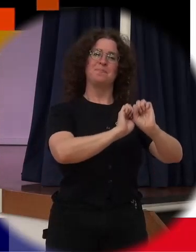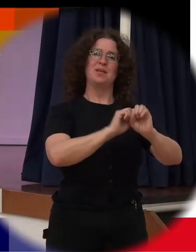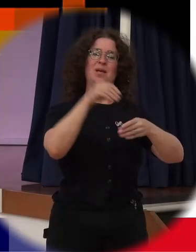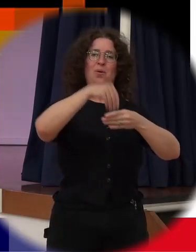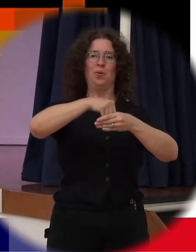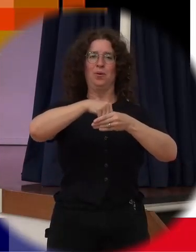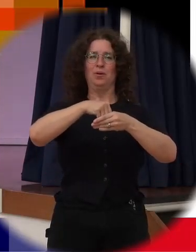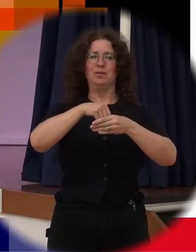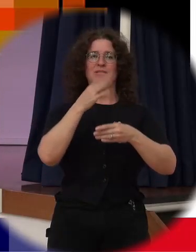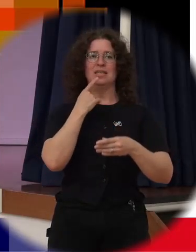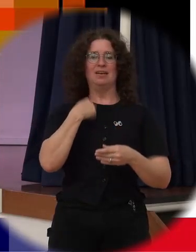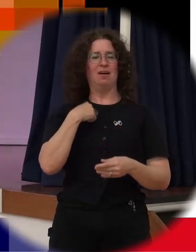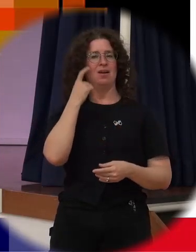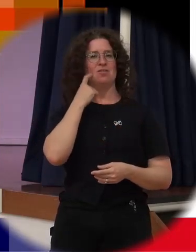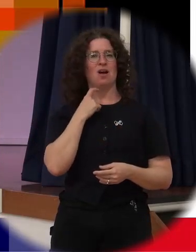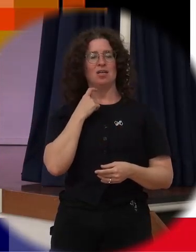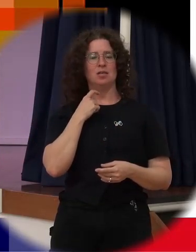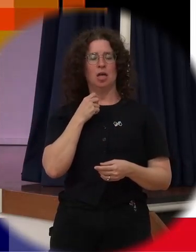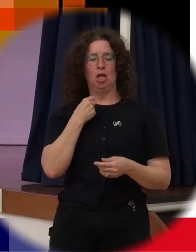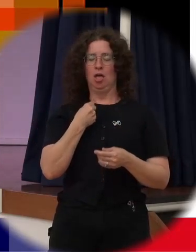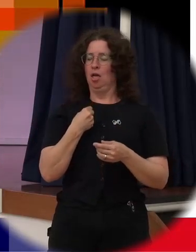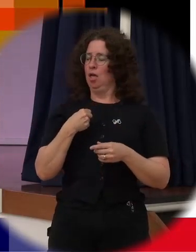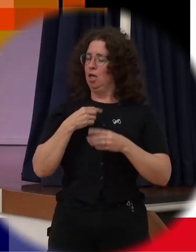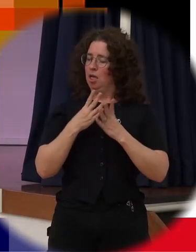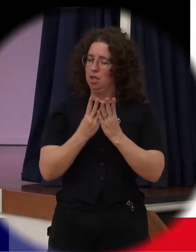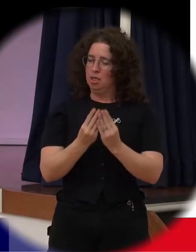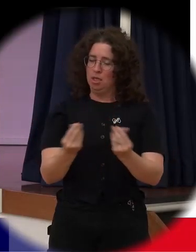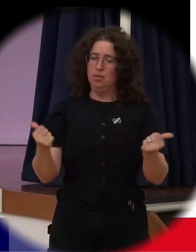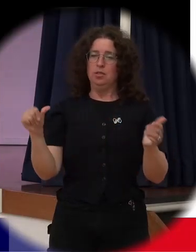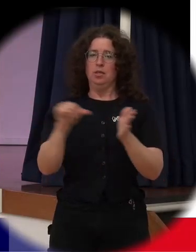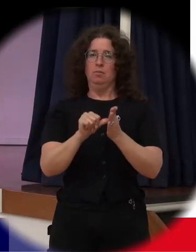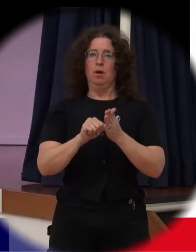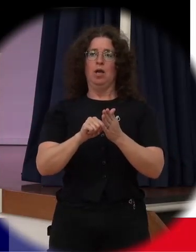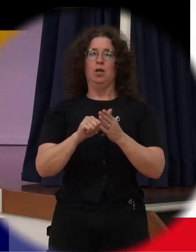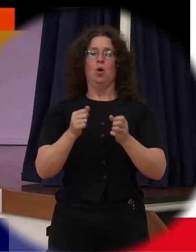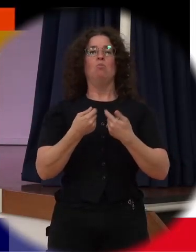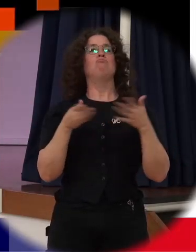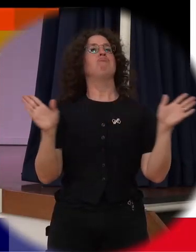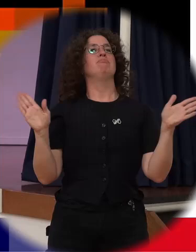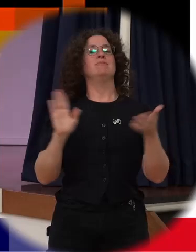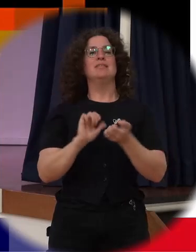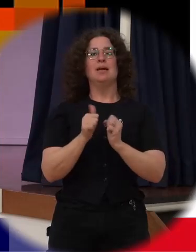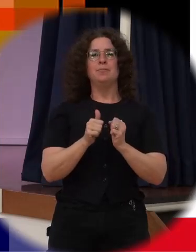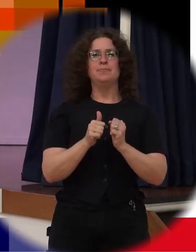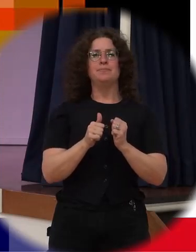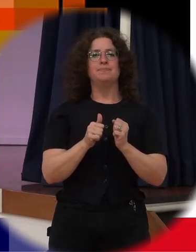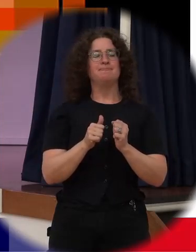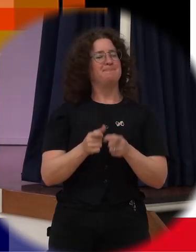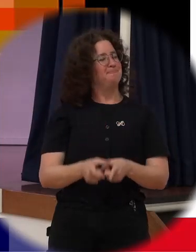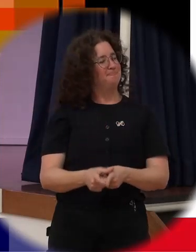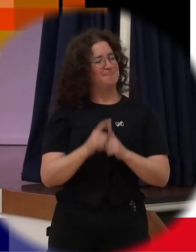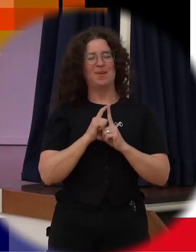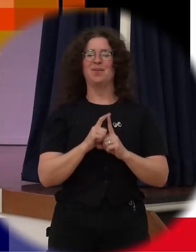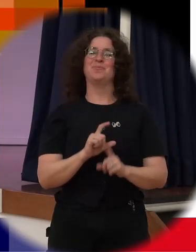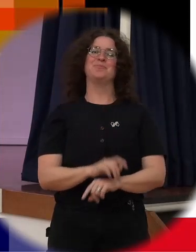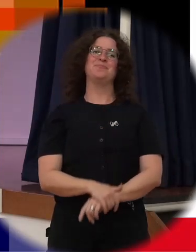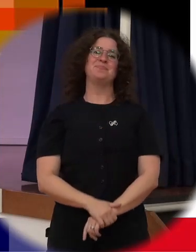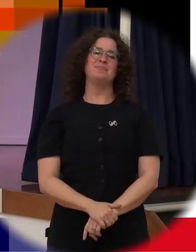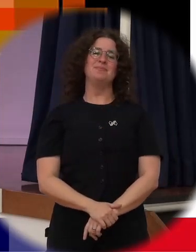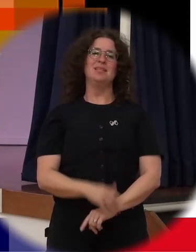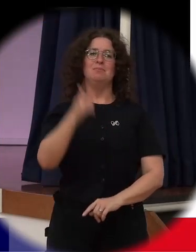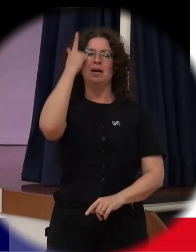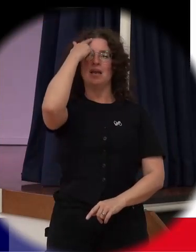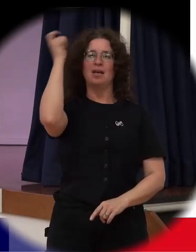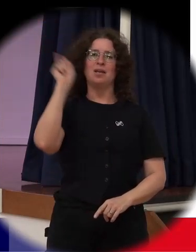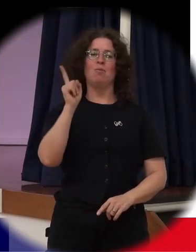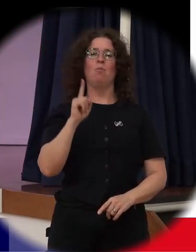So if we tend to try and spend a lot of resource and money on building broader games, it's harder for us to do. But our idea is that we want to